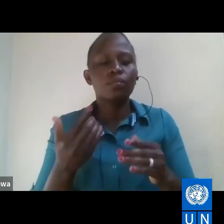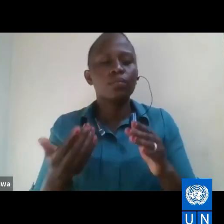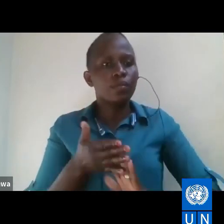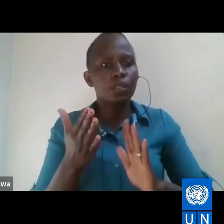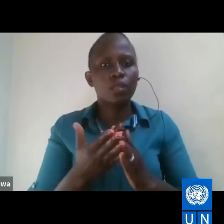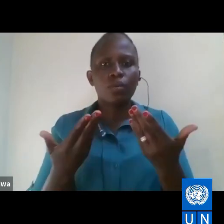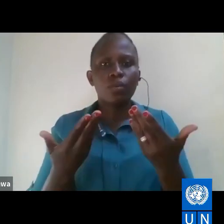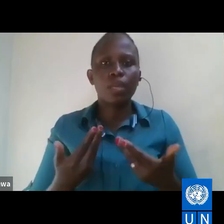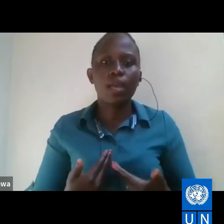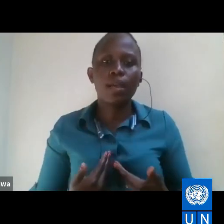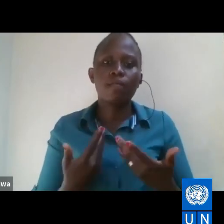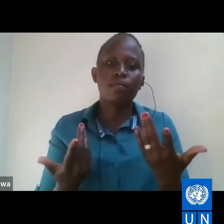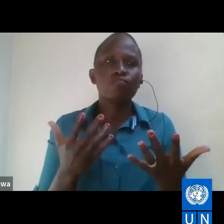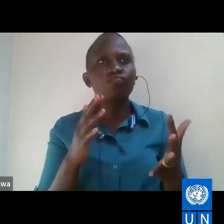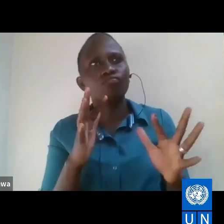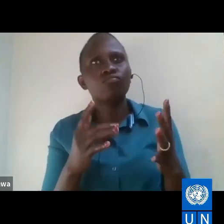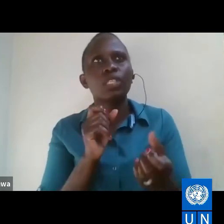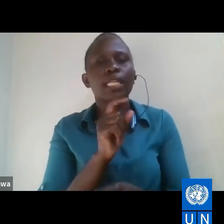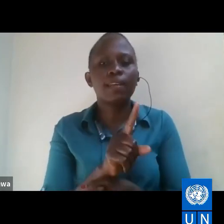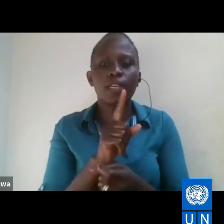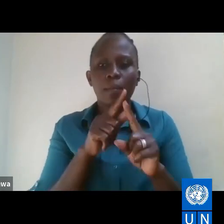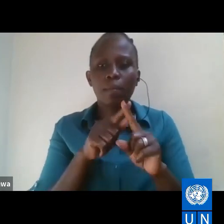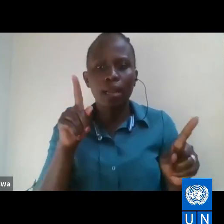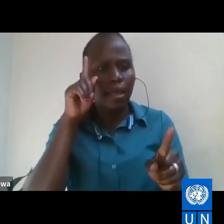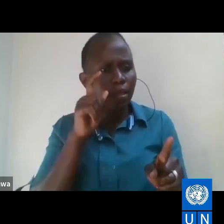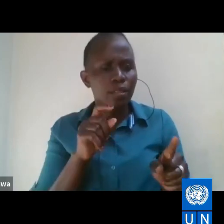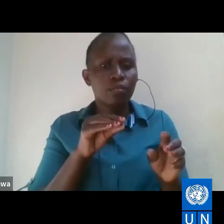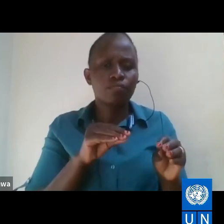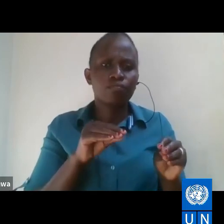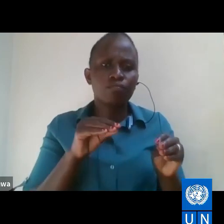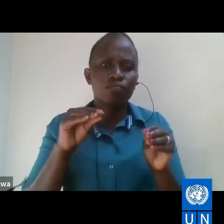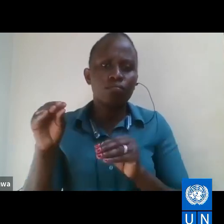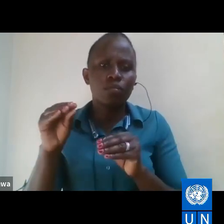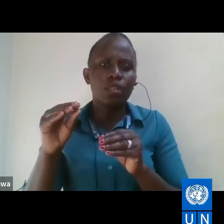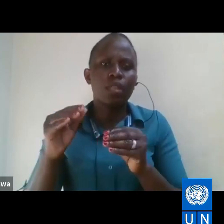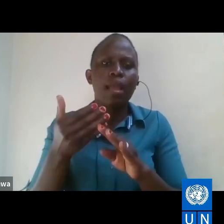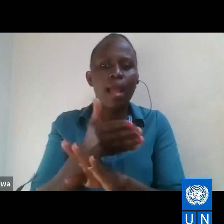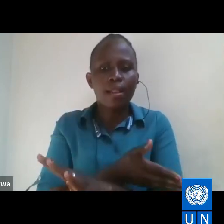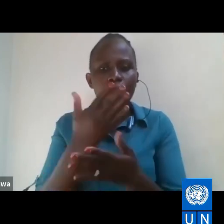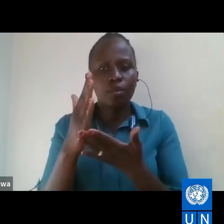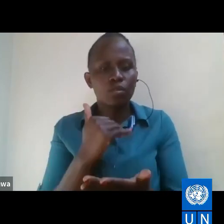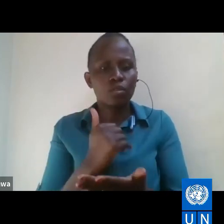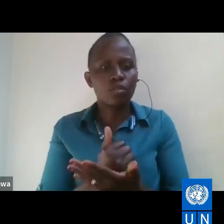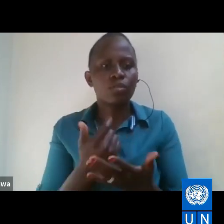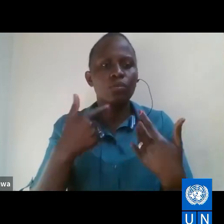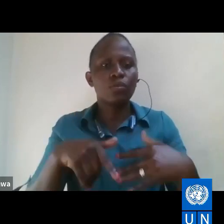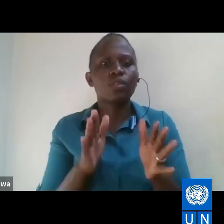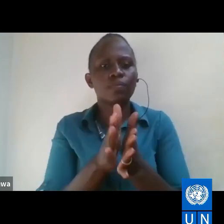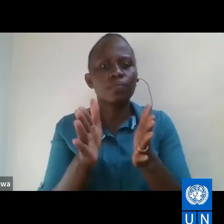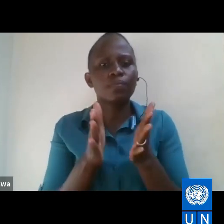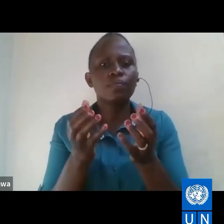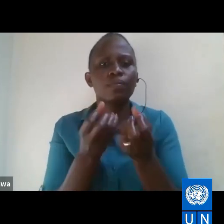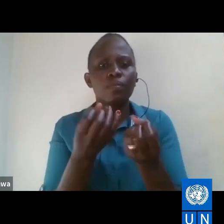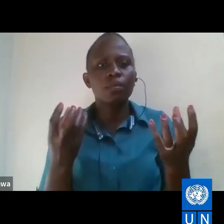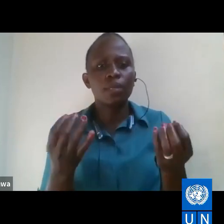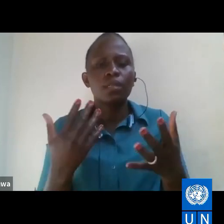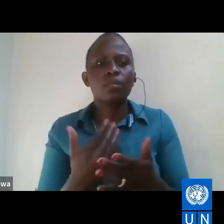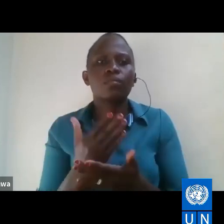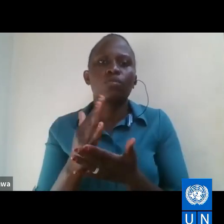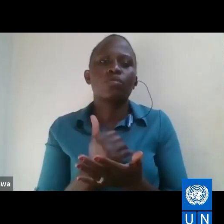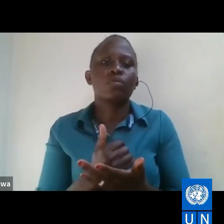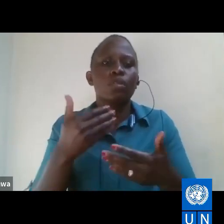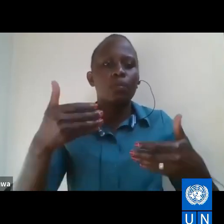at around 11, but I think we can do it slightly earlier because we've covered quite a number of bases. We now know what the Youth for Business does.